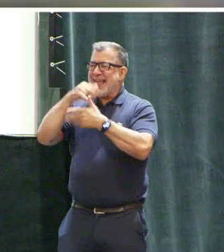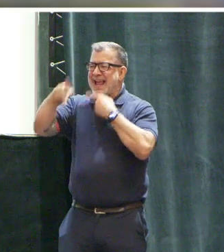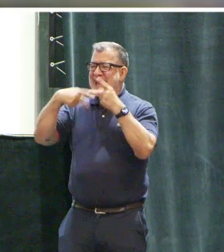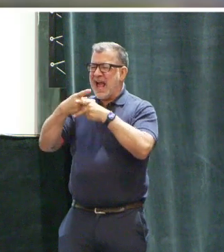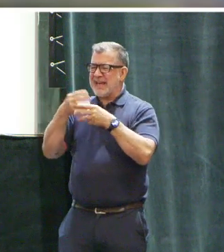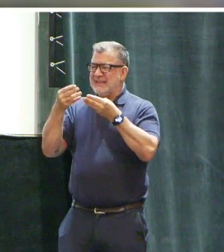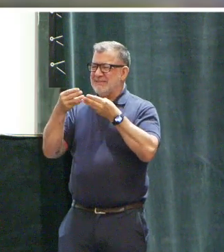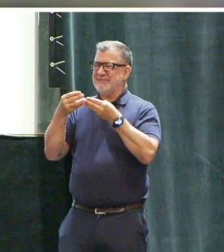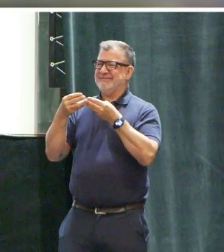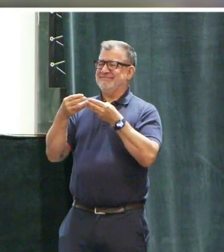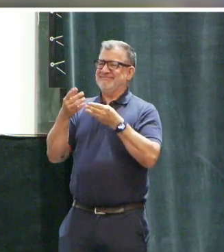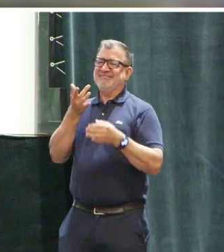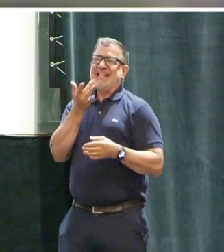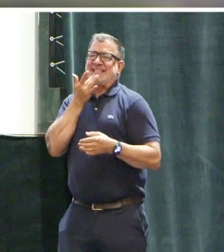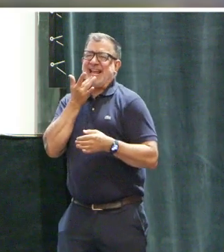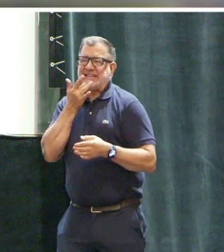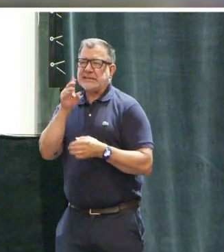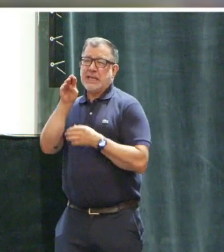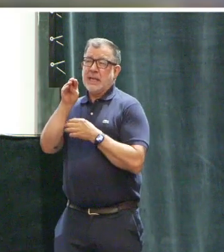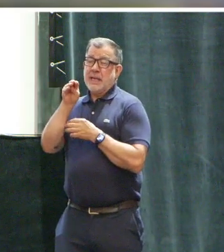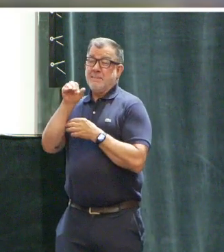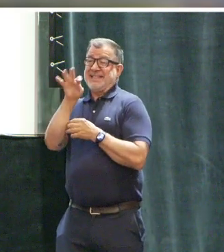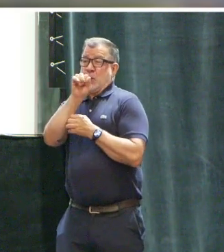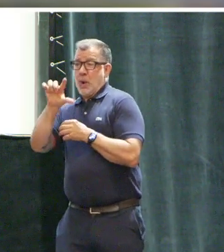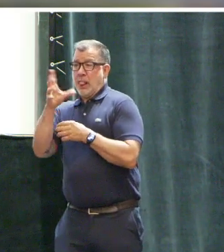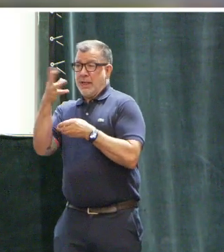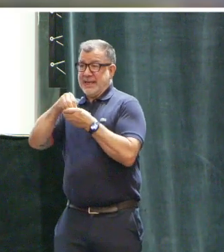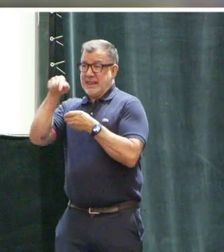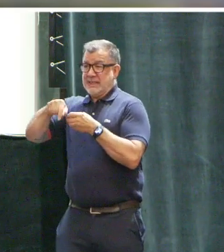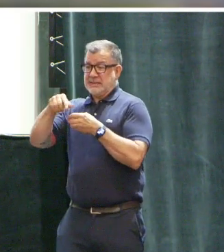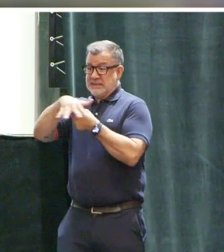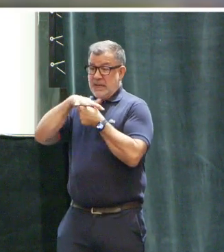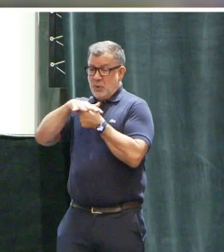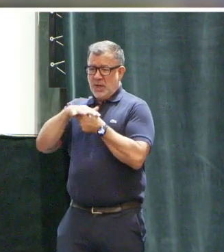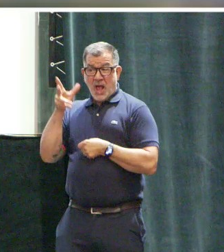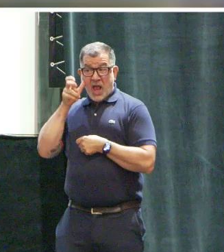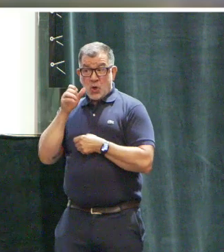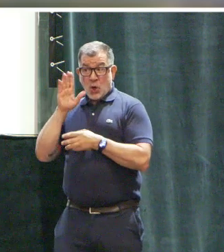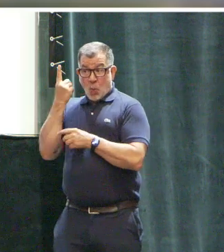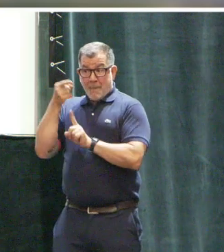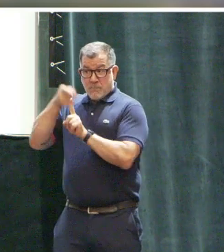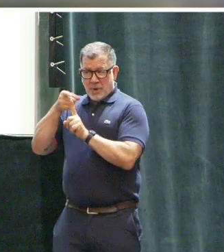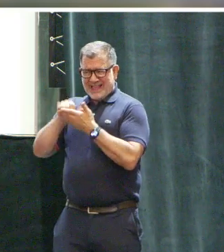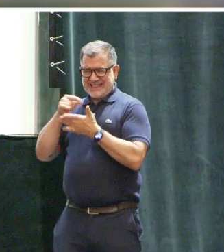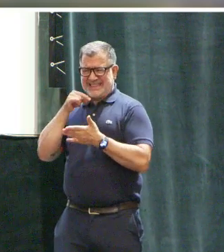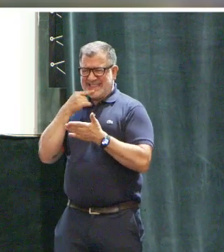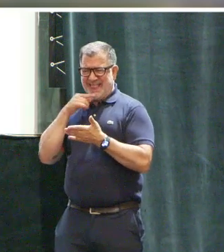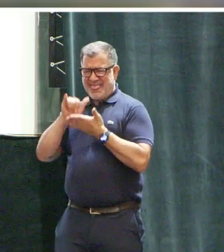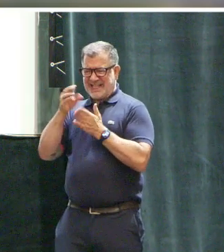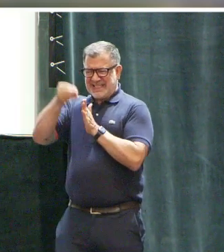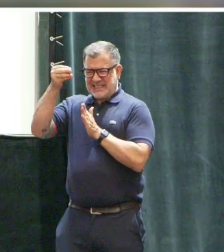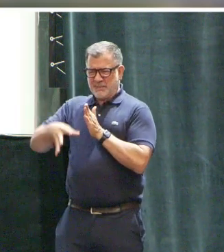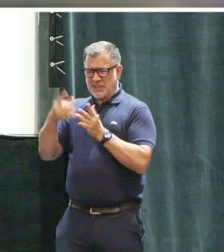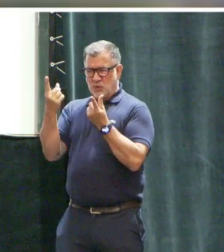neighborhood? I heard at one point that that was very expensive to do. I'm just